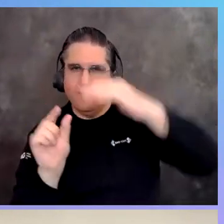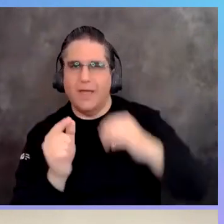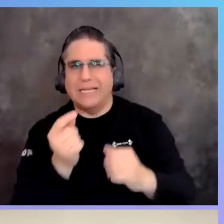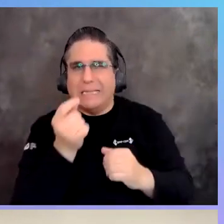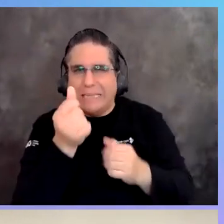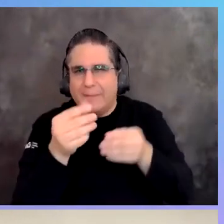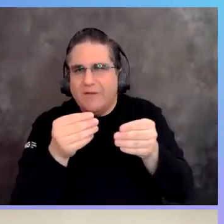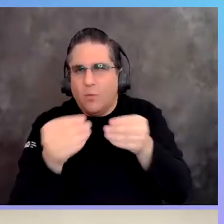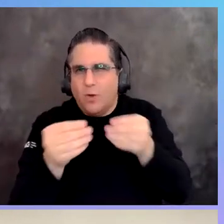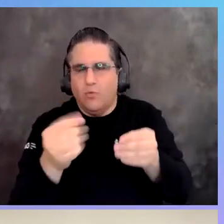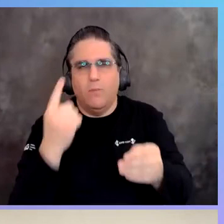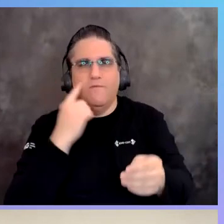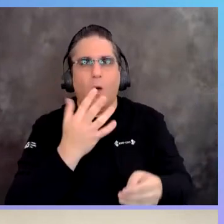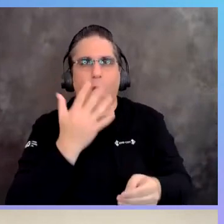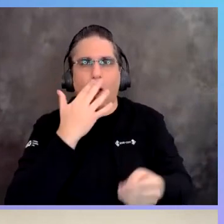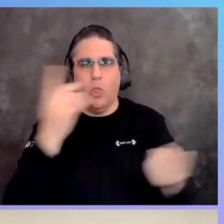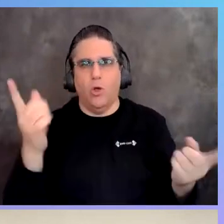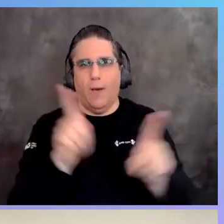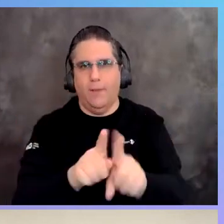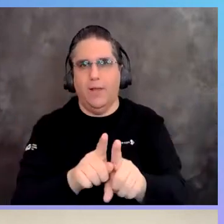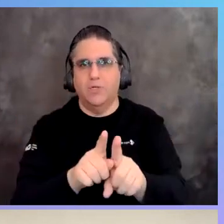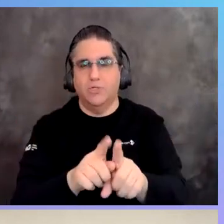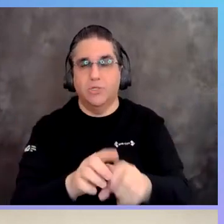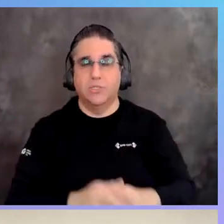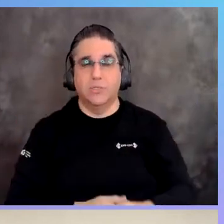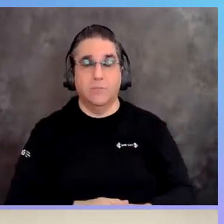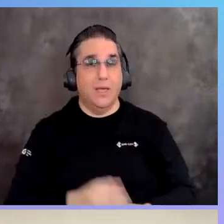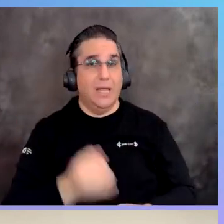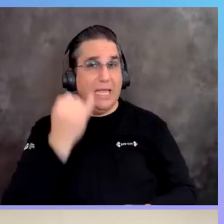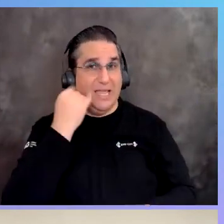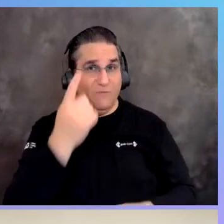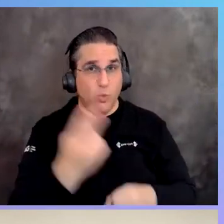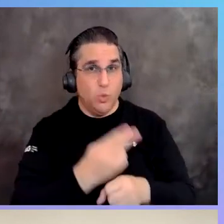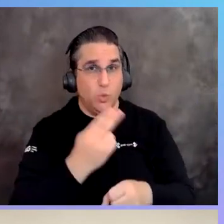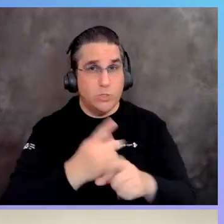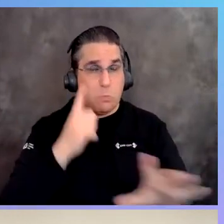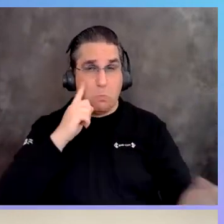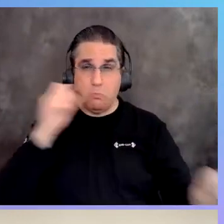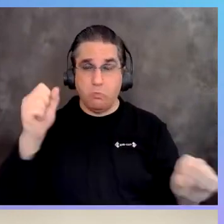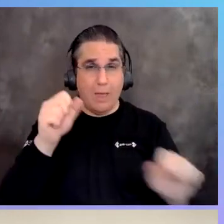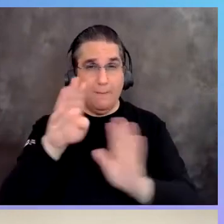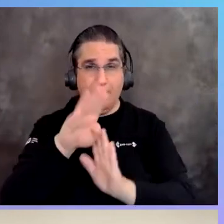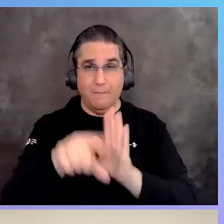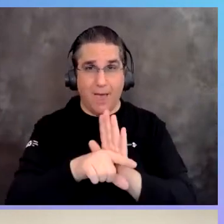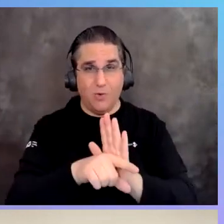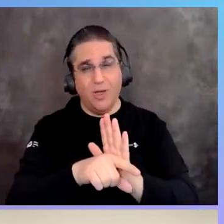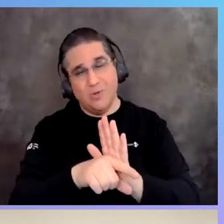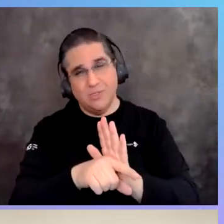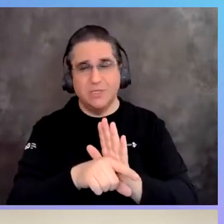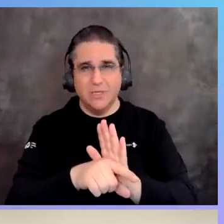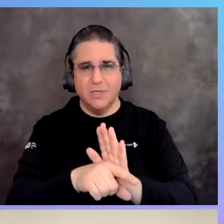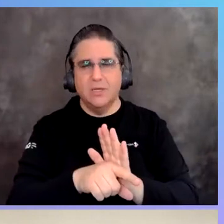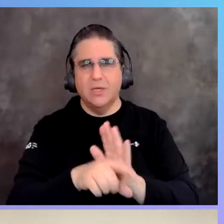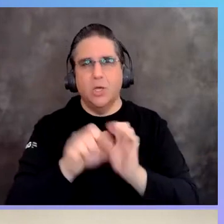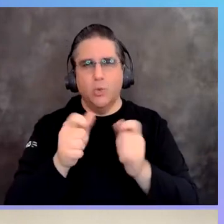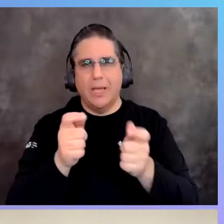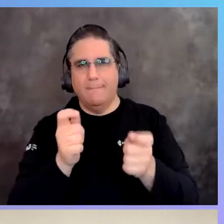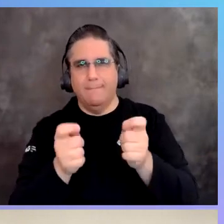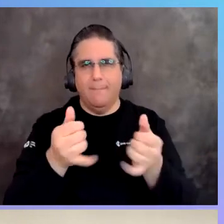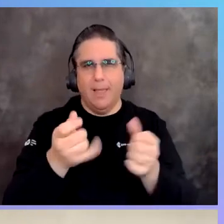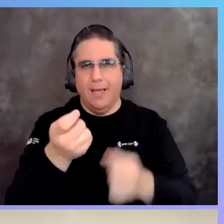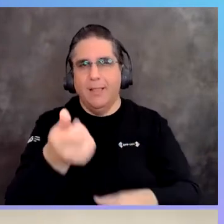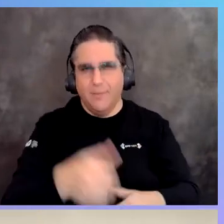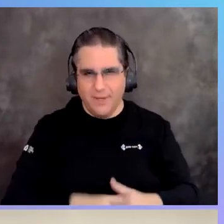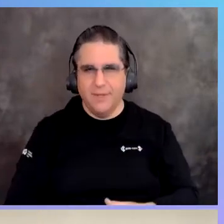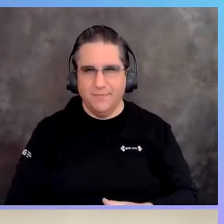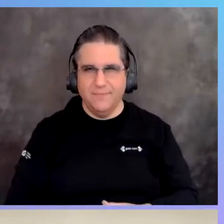combinations. But if you're going to be using bright backgrounds for the most part, so you have a little bit of space. And then